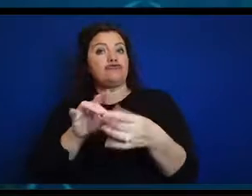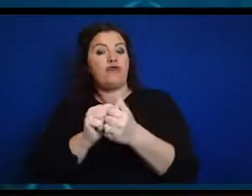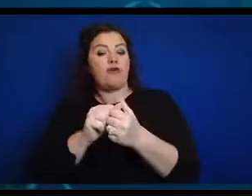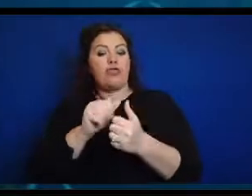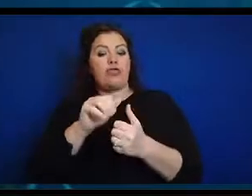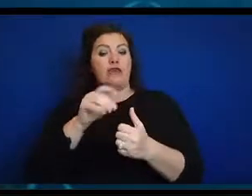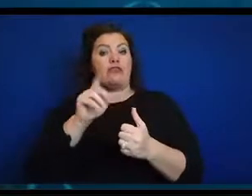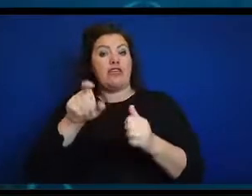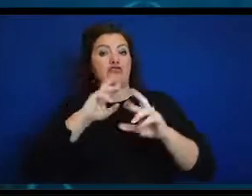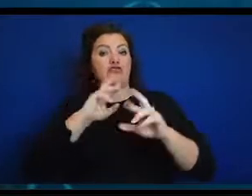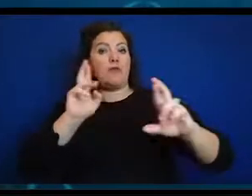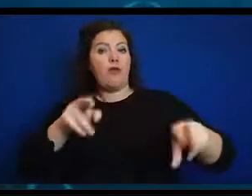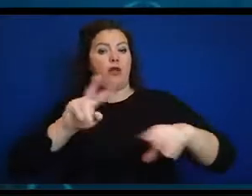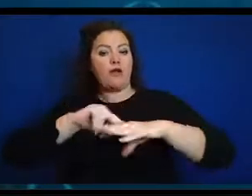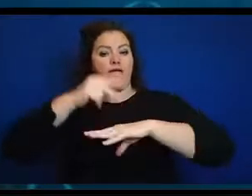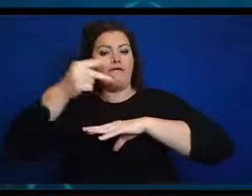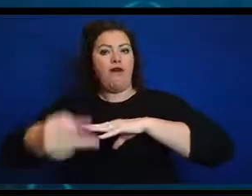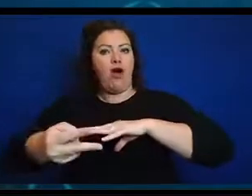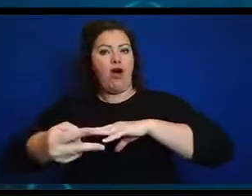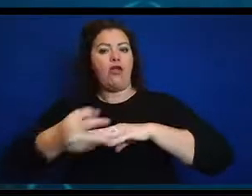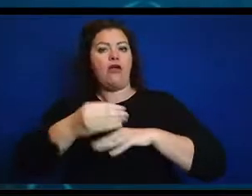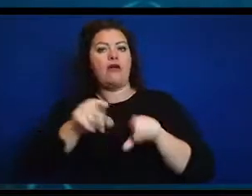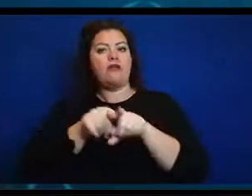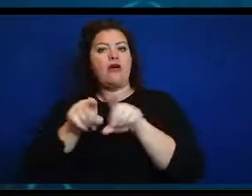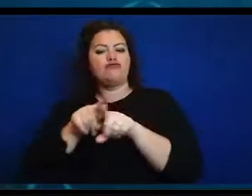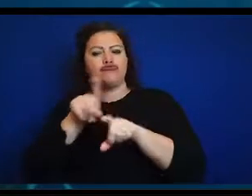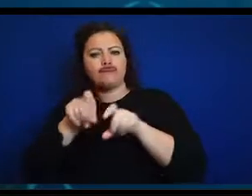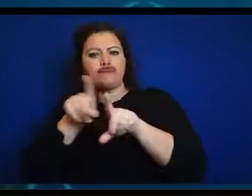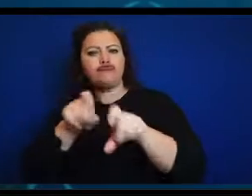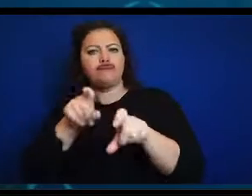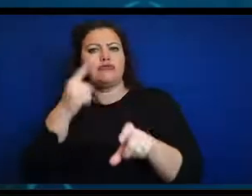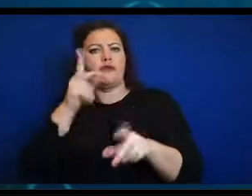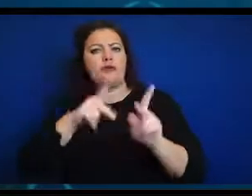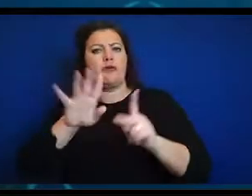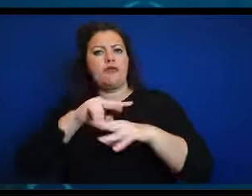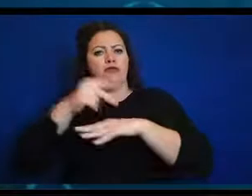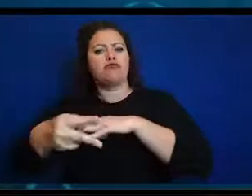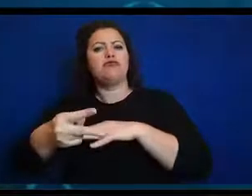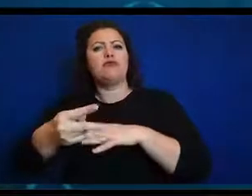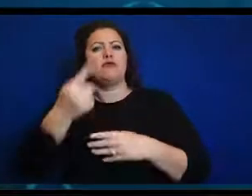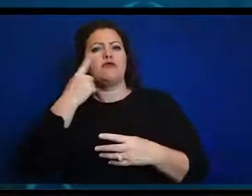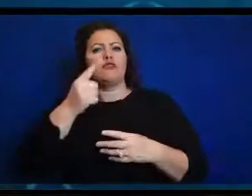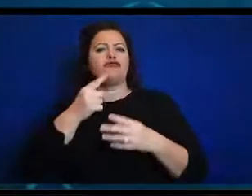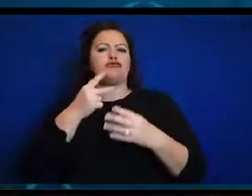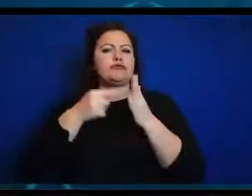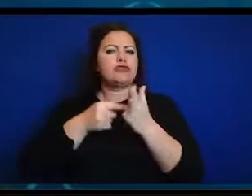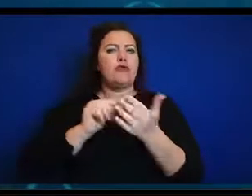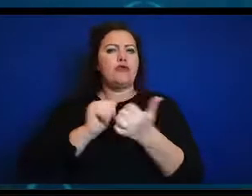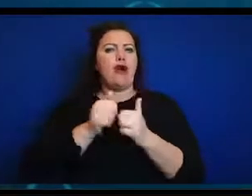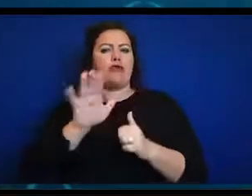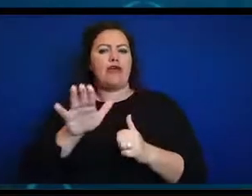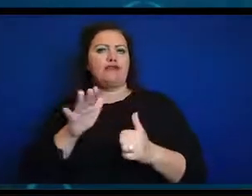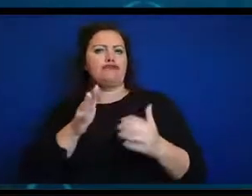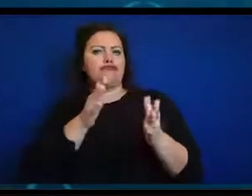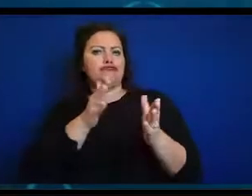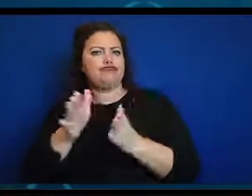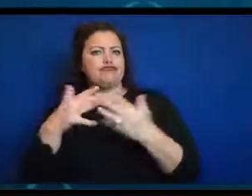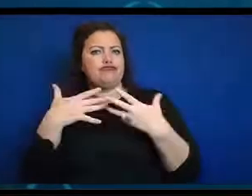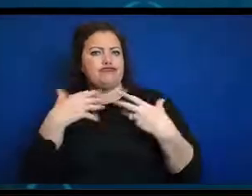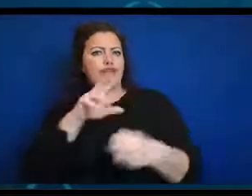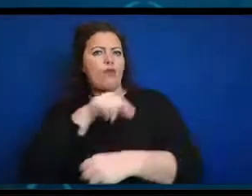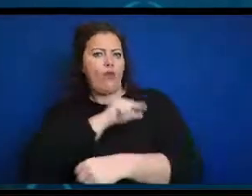as opposed to simply the number of patients screened, as a quality measure for alternative payment models and Medicare Advantage plans. This will